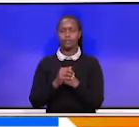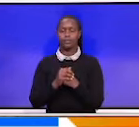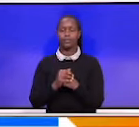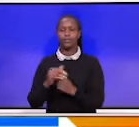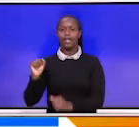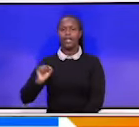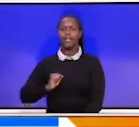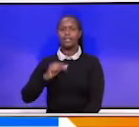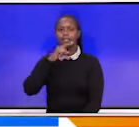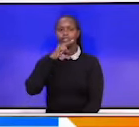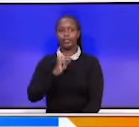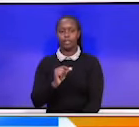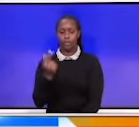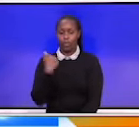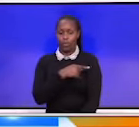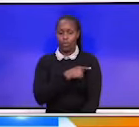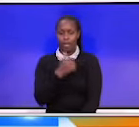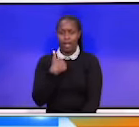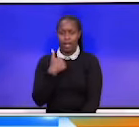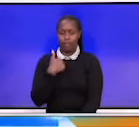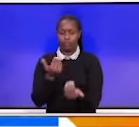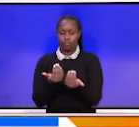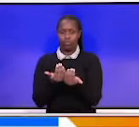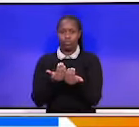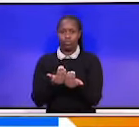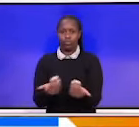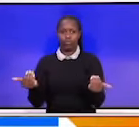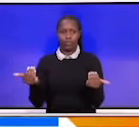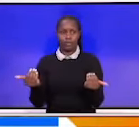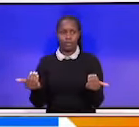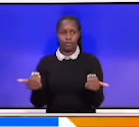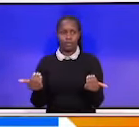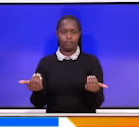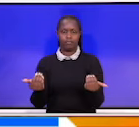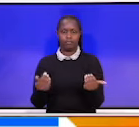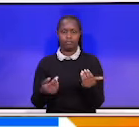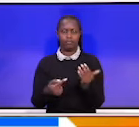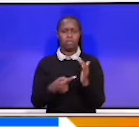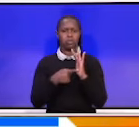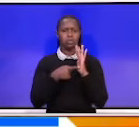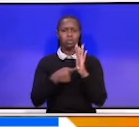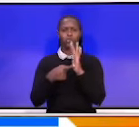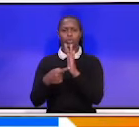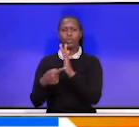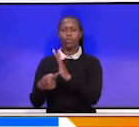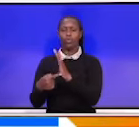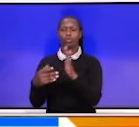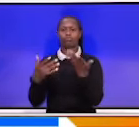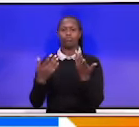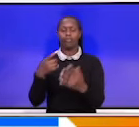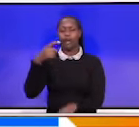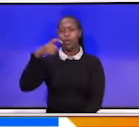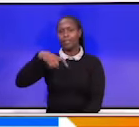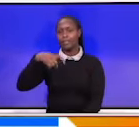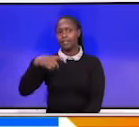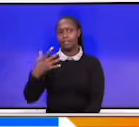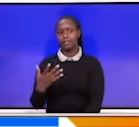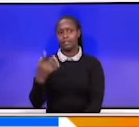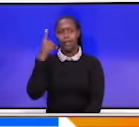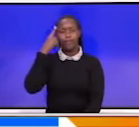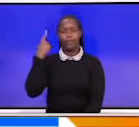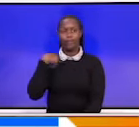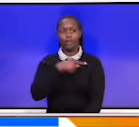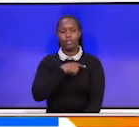Ladies and gentlemen, we have heard our young people articulating their sentiments on the need for us